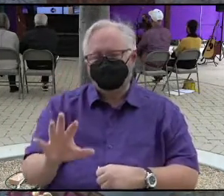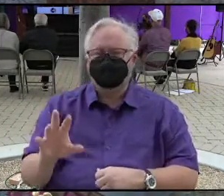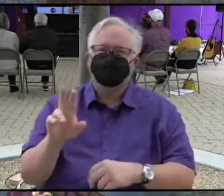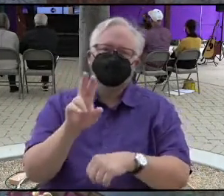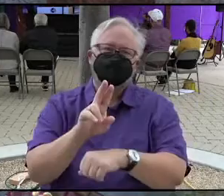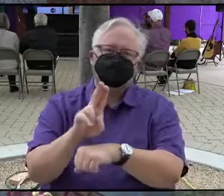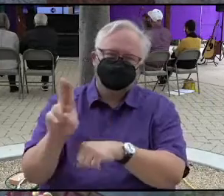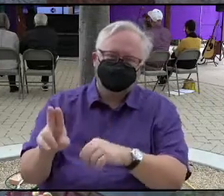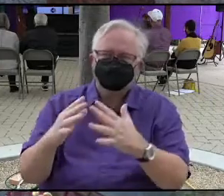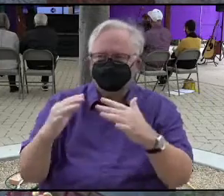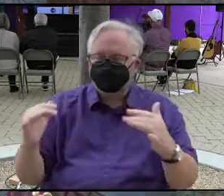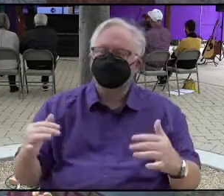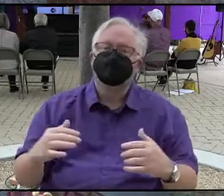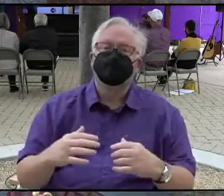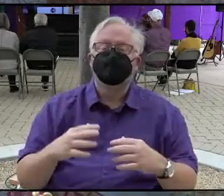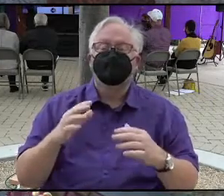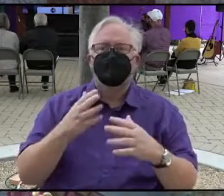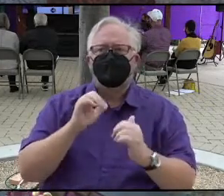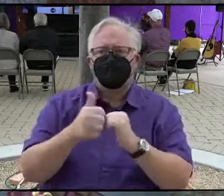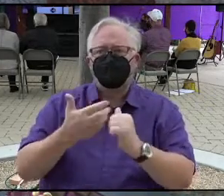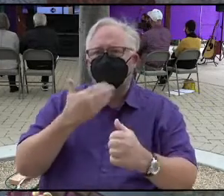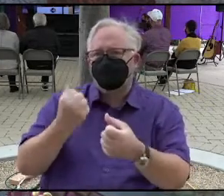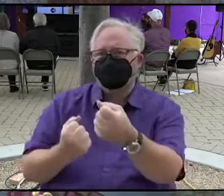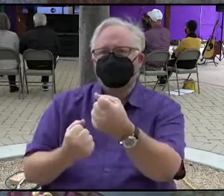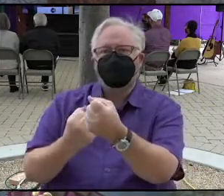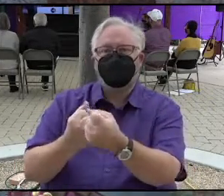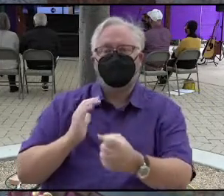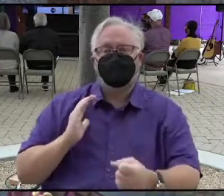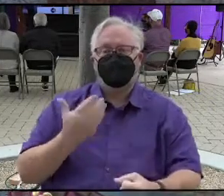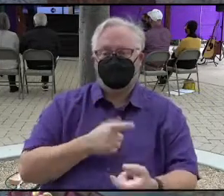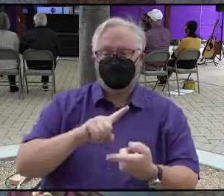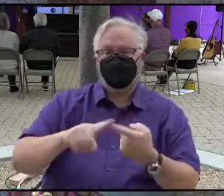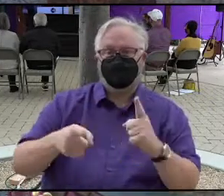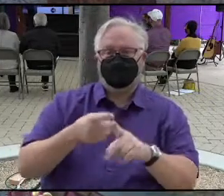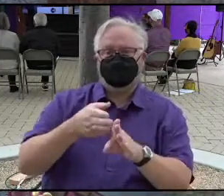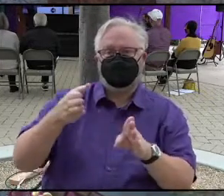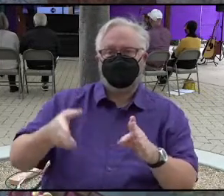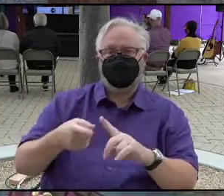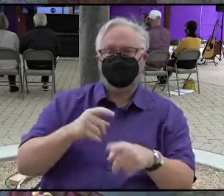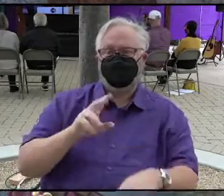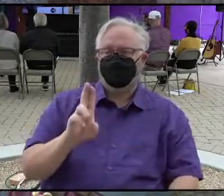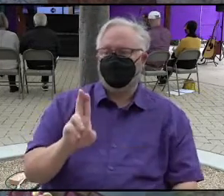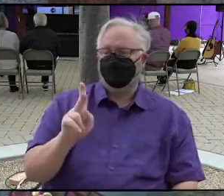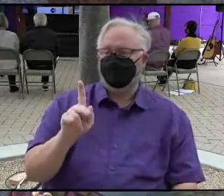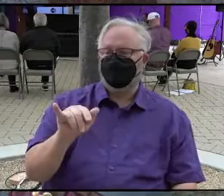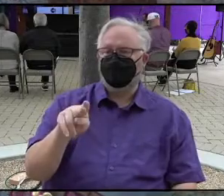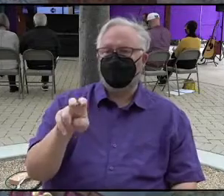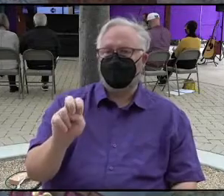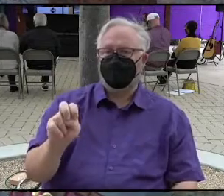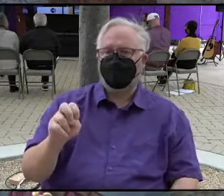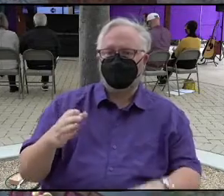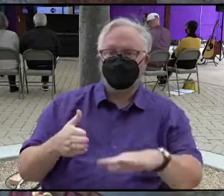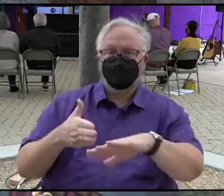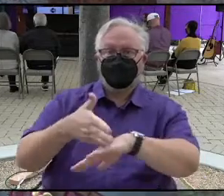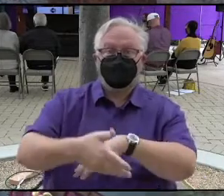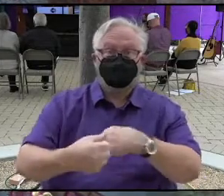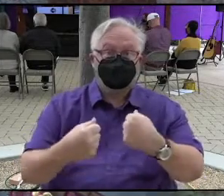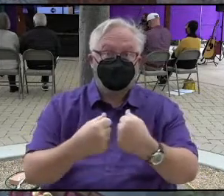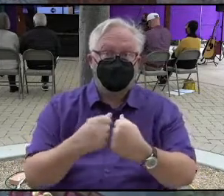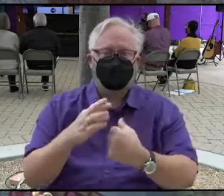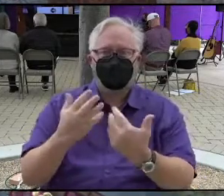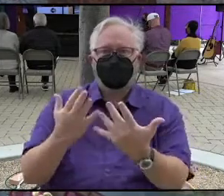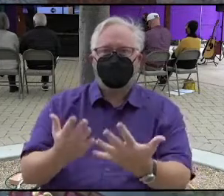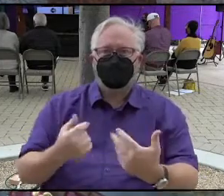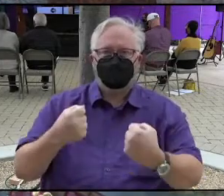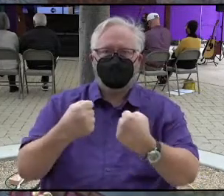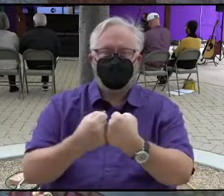best support our Ukrainian friends and neighbors who are coming across the border or waiting there